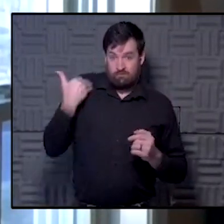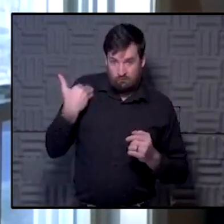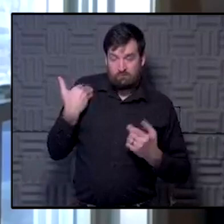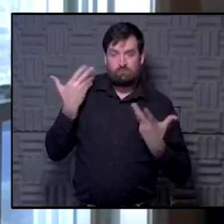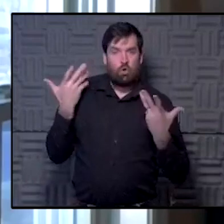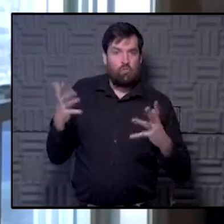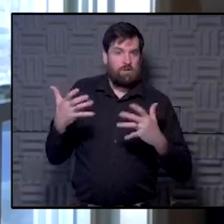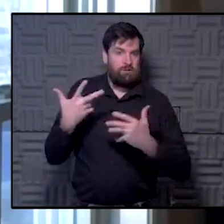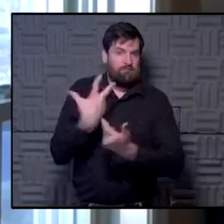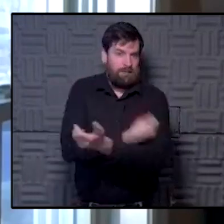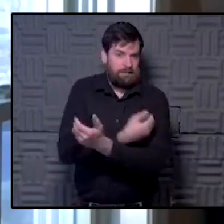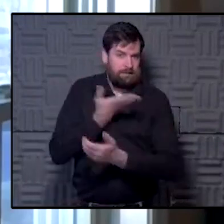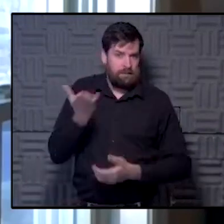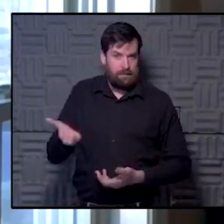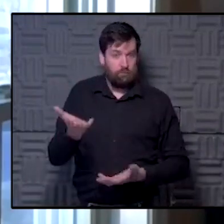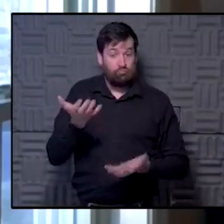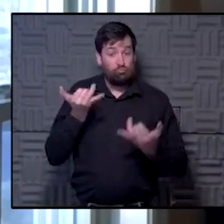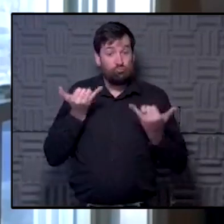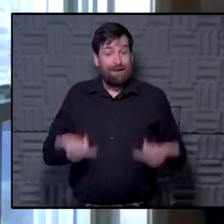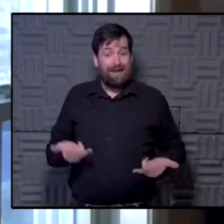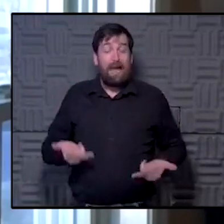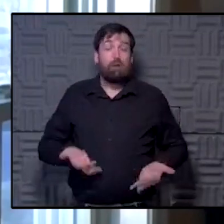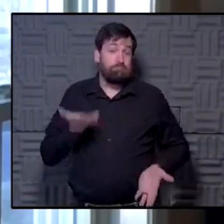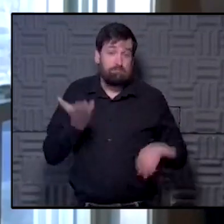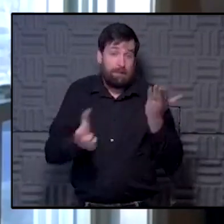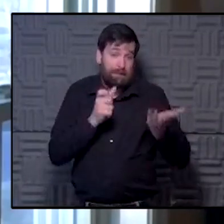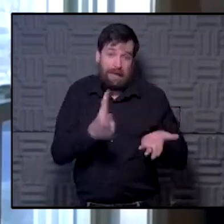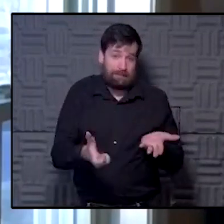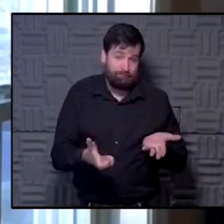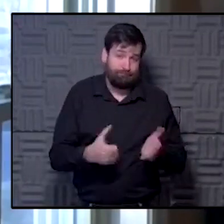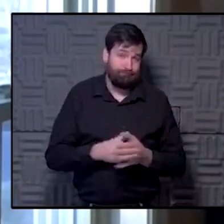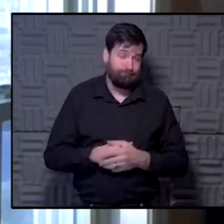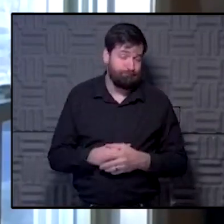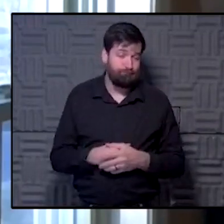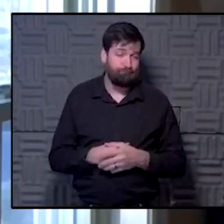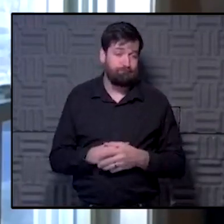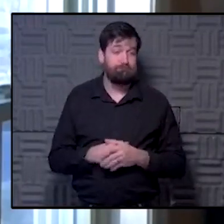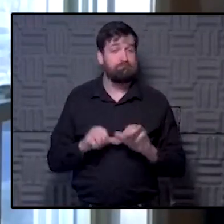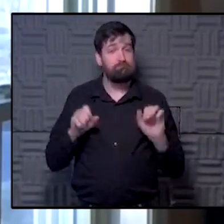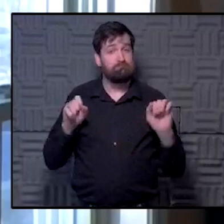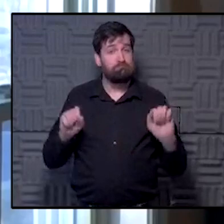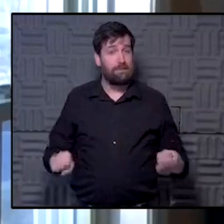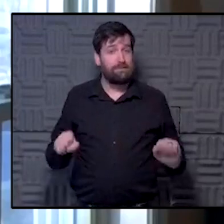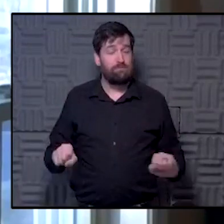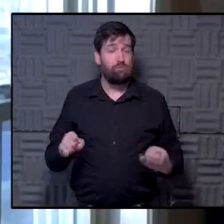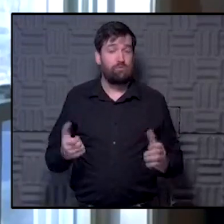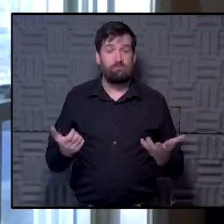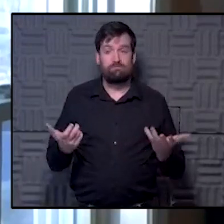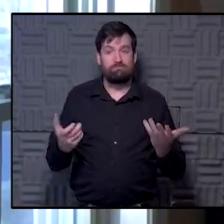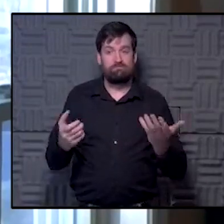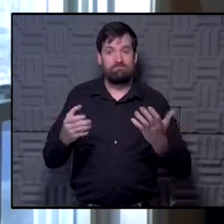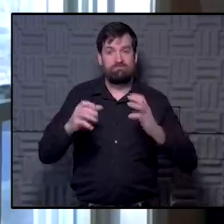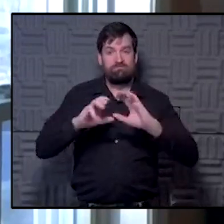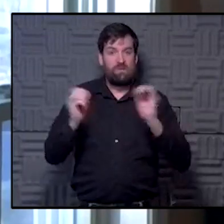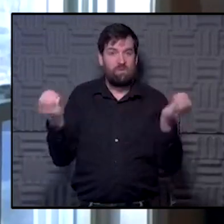County. There may not be at the moment, and it's possible that there may not be vaccine for the population he's